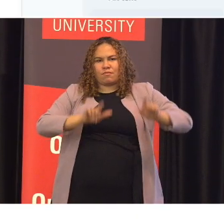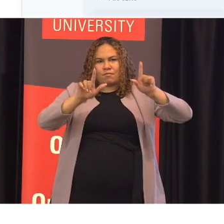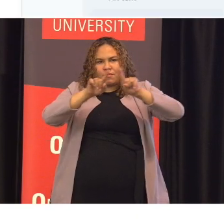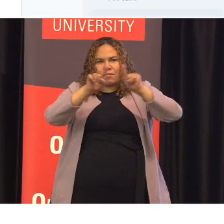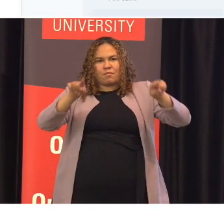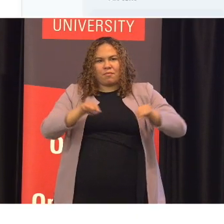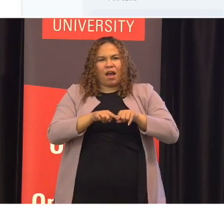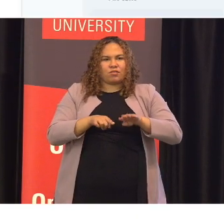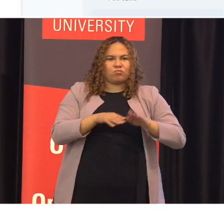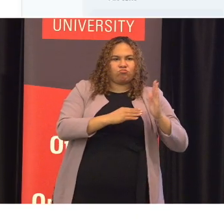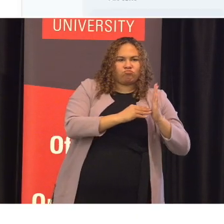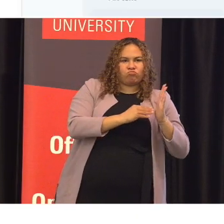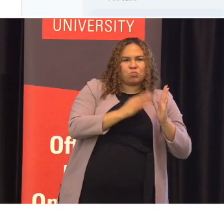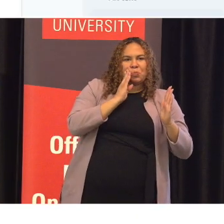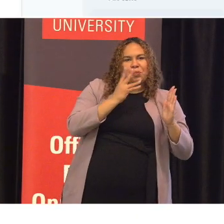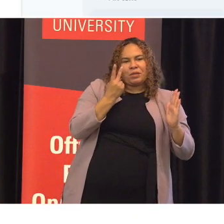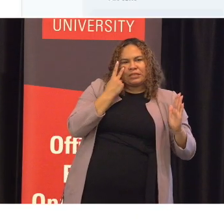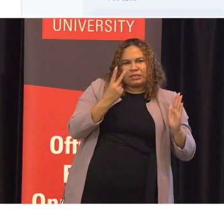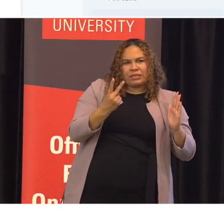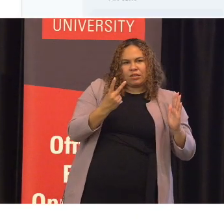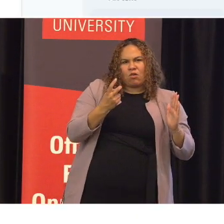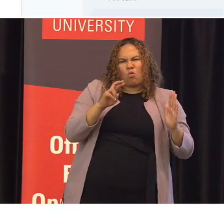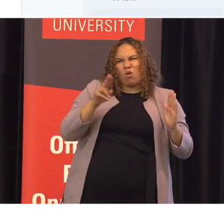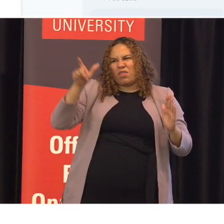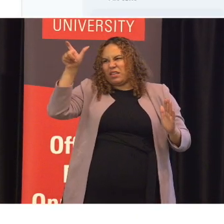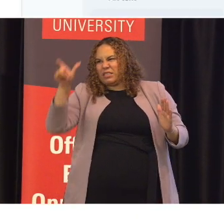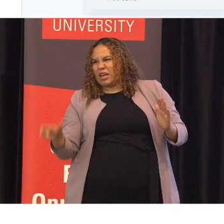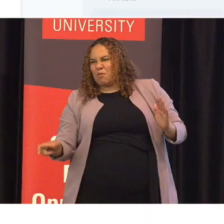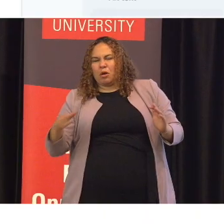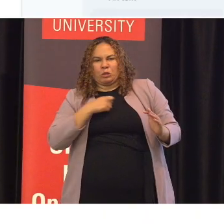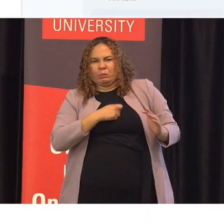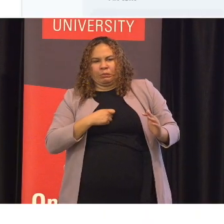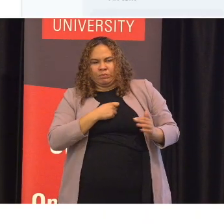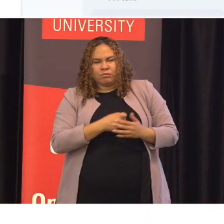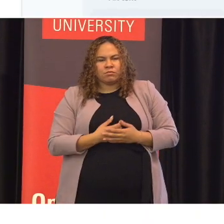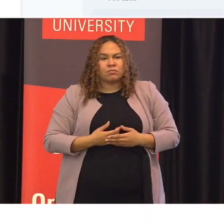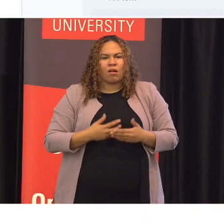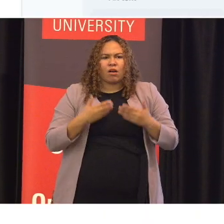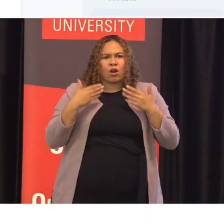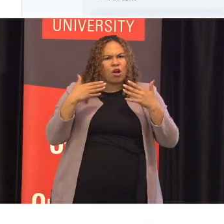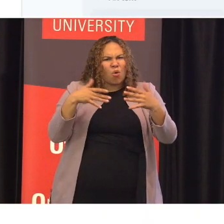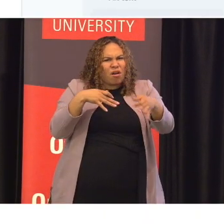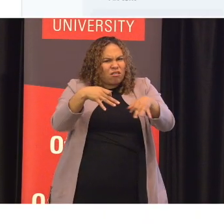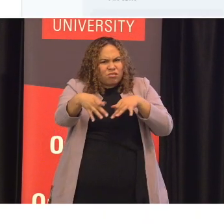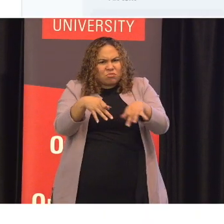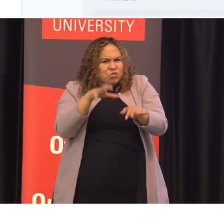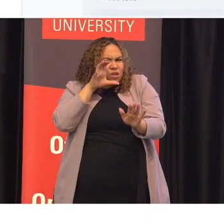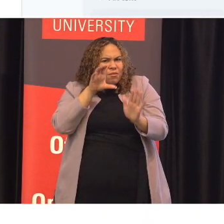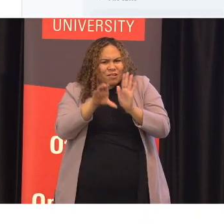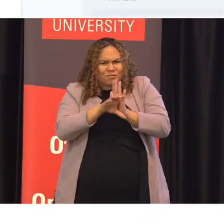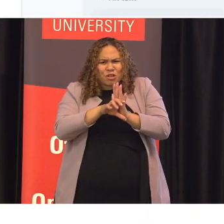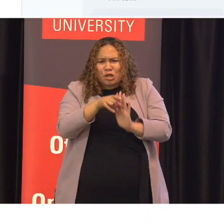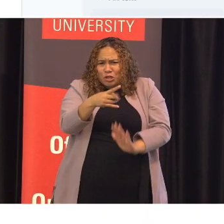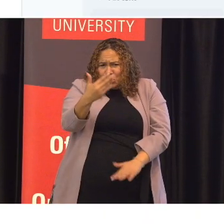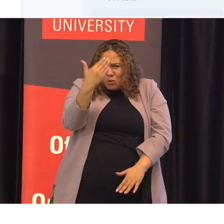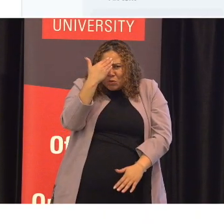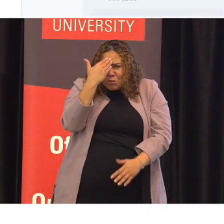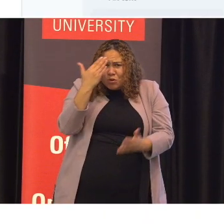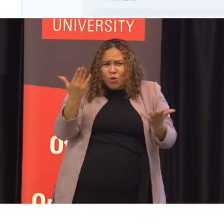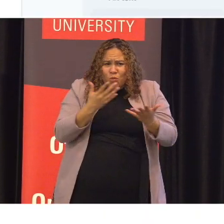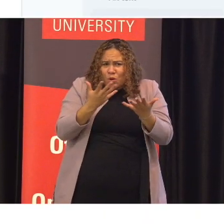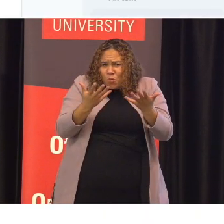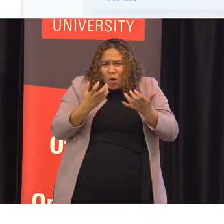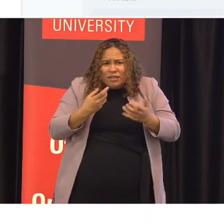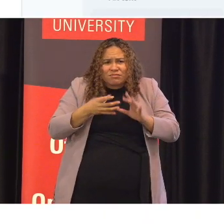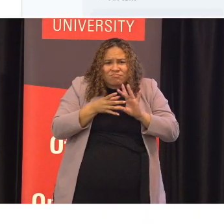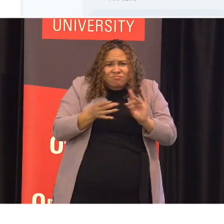corner or on the sidebar, sorry. Go ahead and describe that image. You know what you want it to say